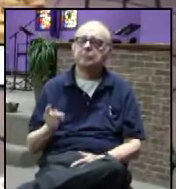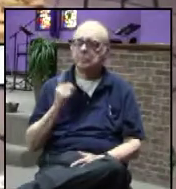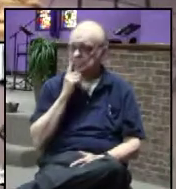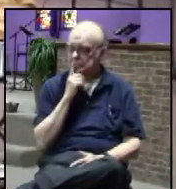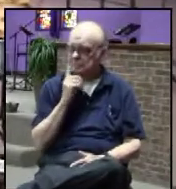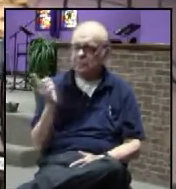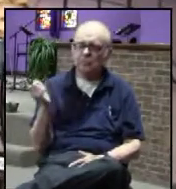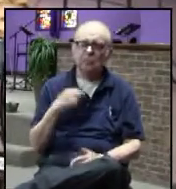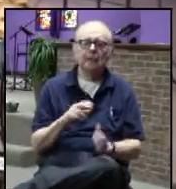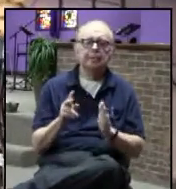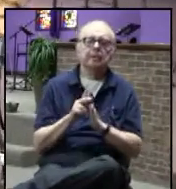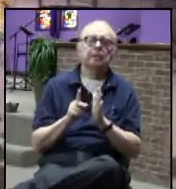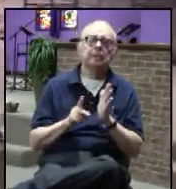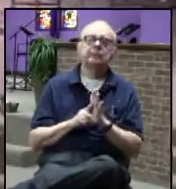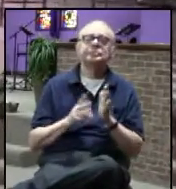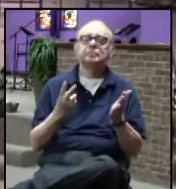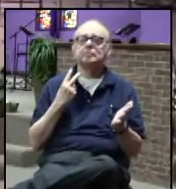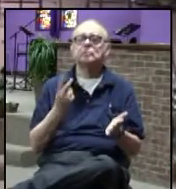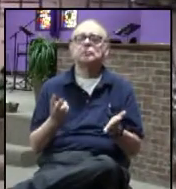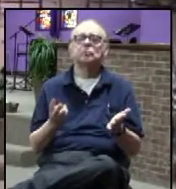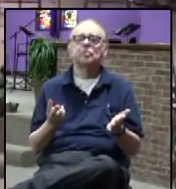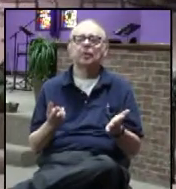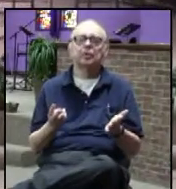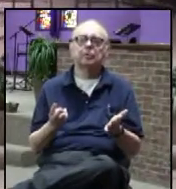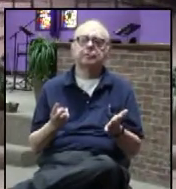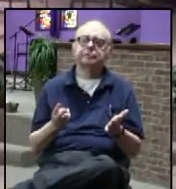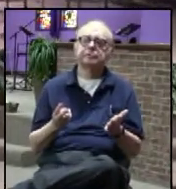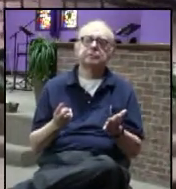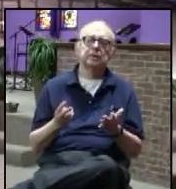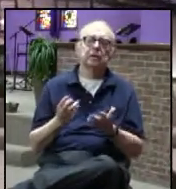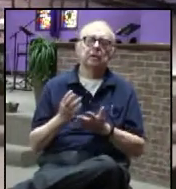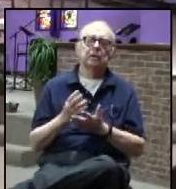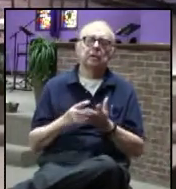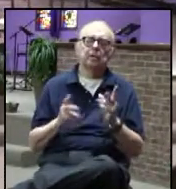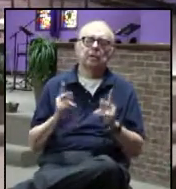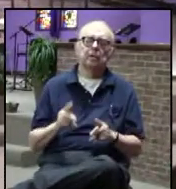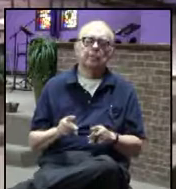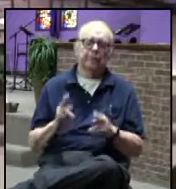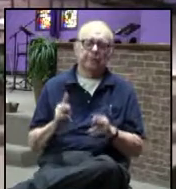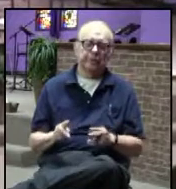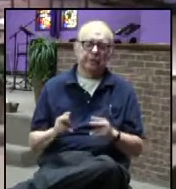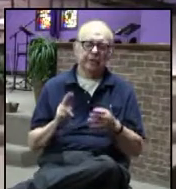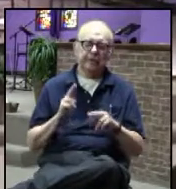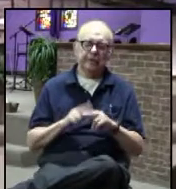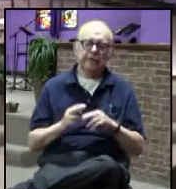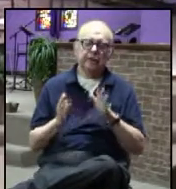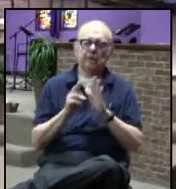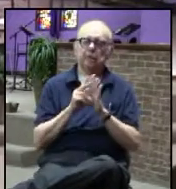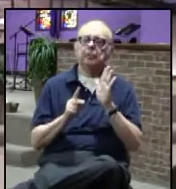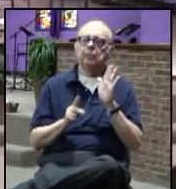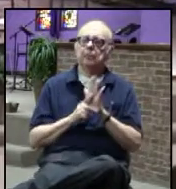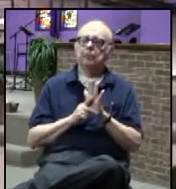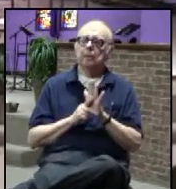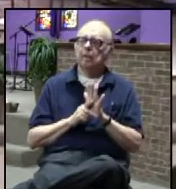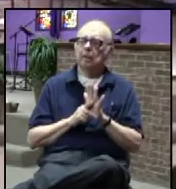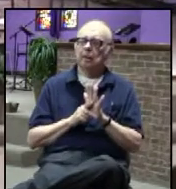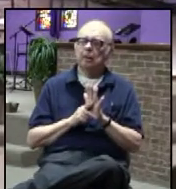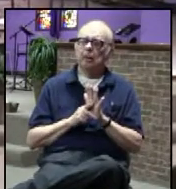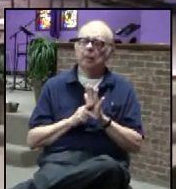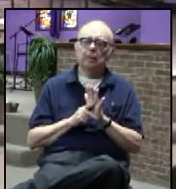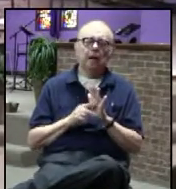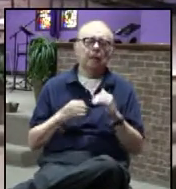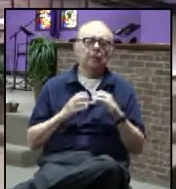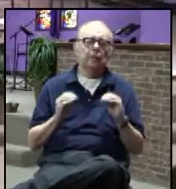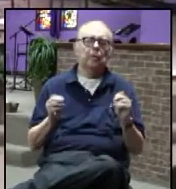they go back in the back and they see this subwoofer sitting back there, and it's been sitting back there because we have no space to put this